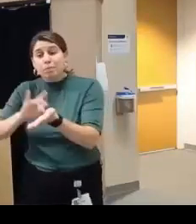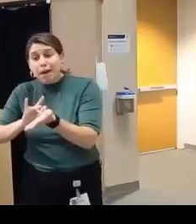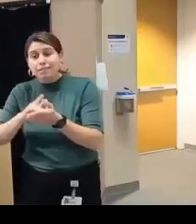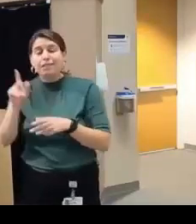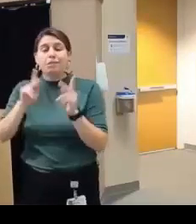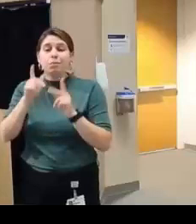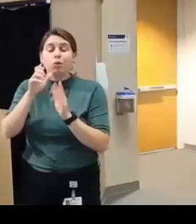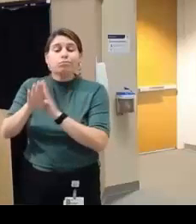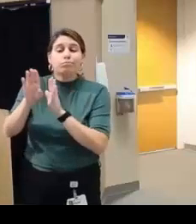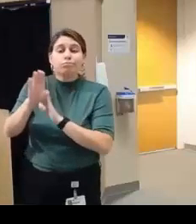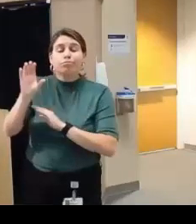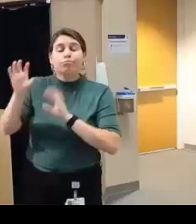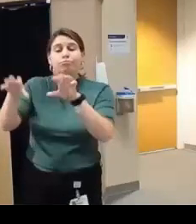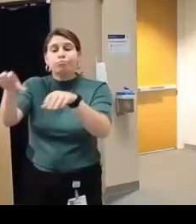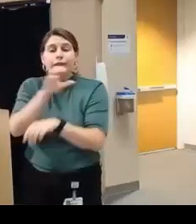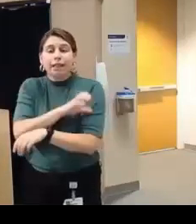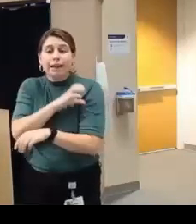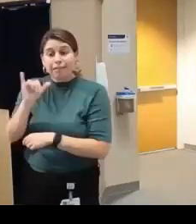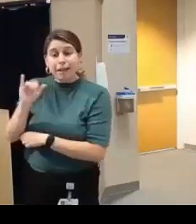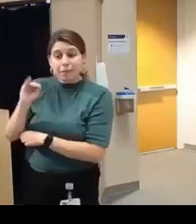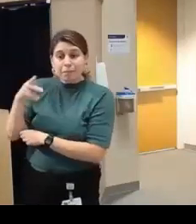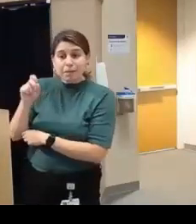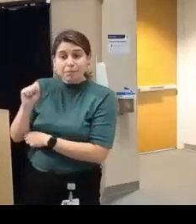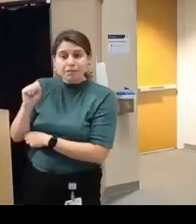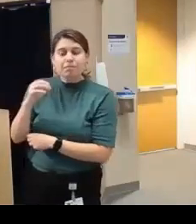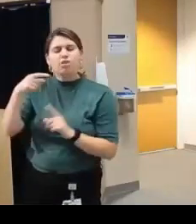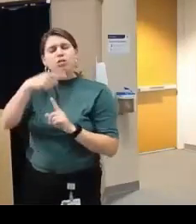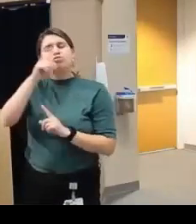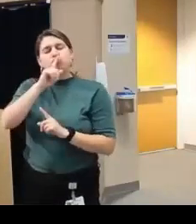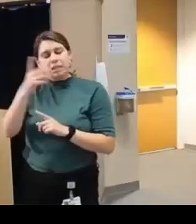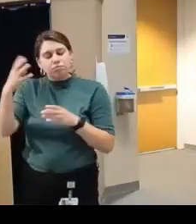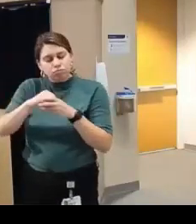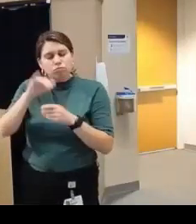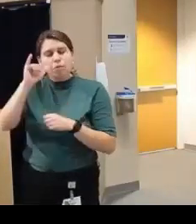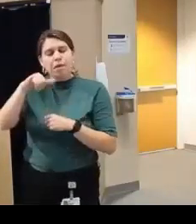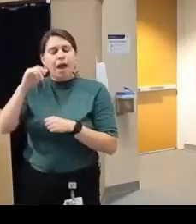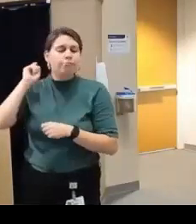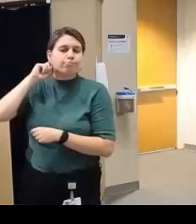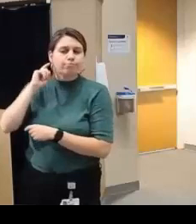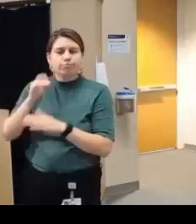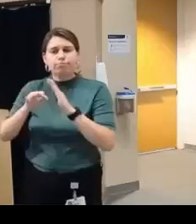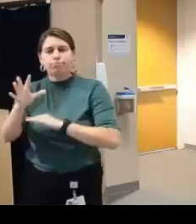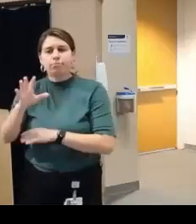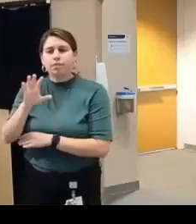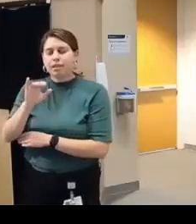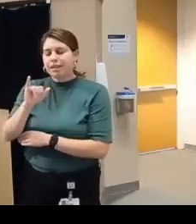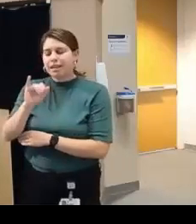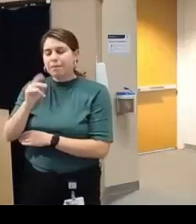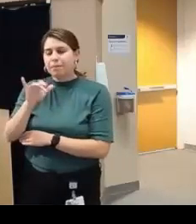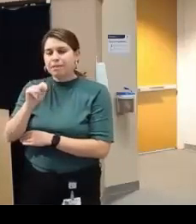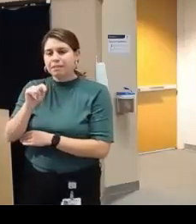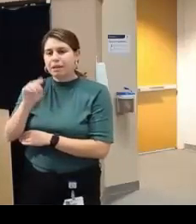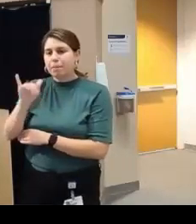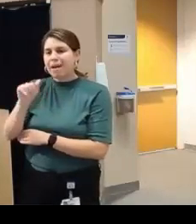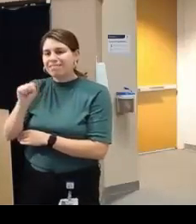developed clinics like our MIPS clinic, and she really thinks about implicit bias and all the challenges of our health system and why we're doing